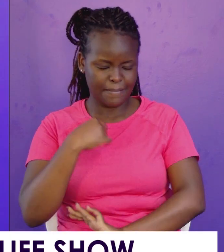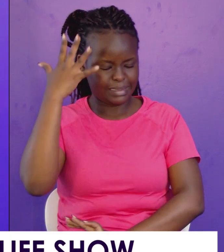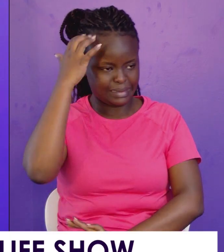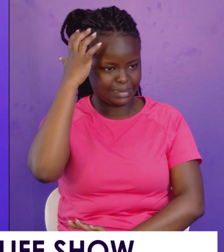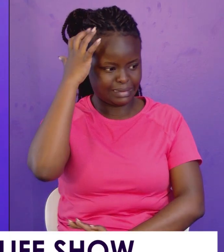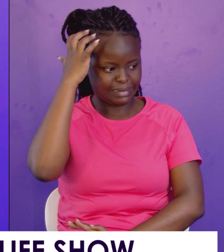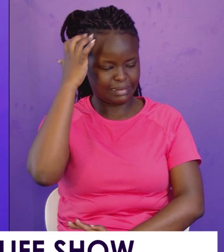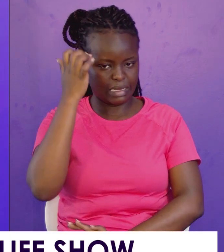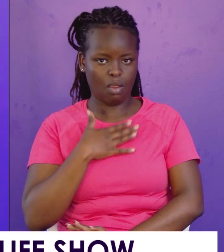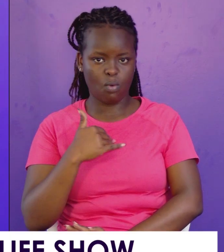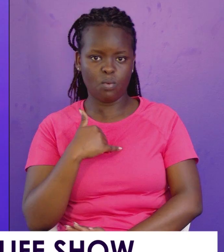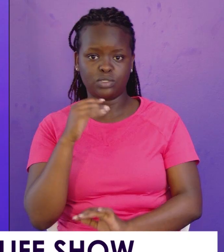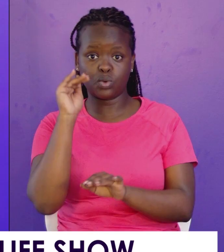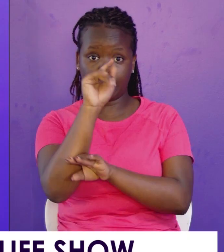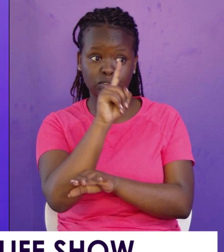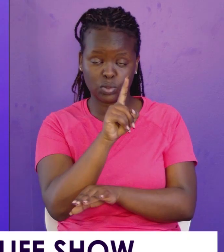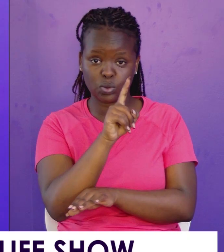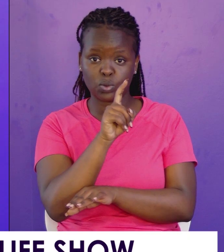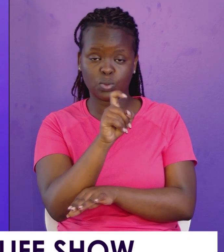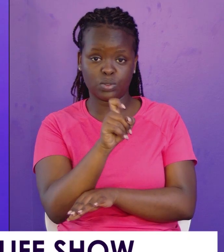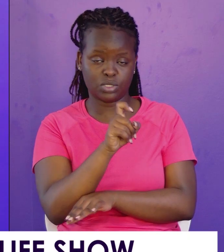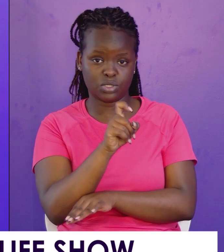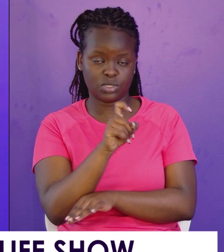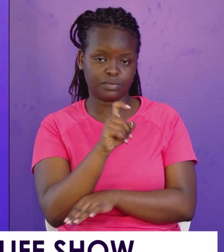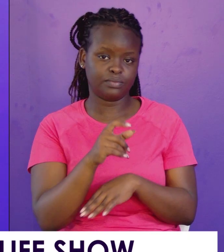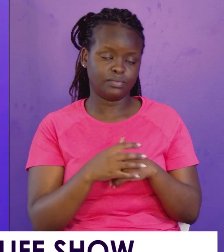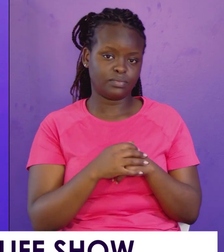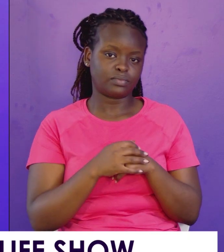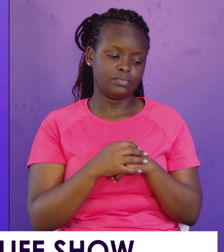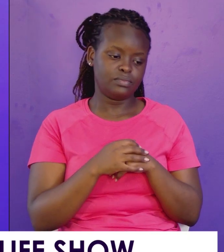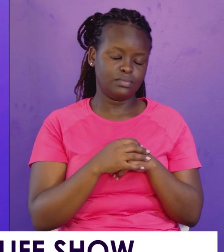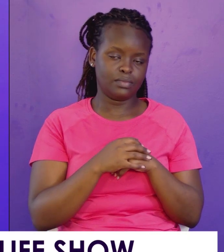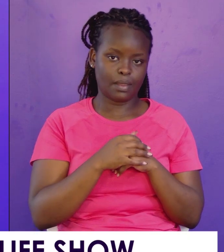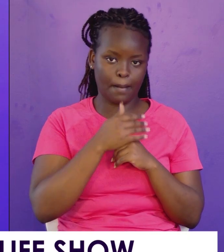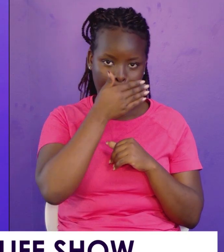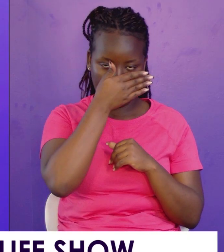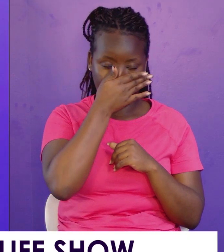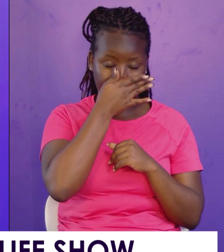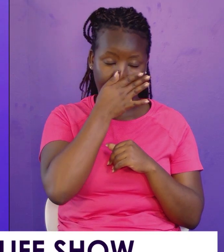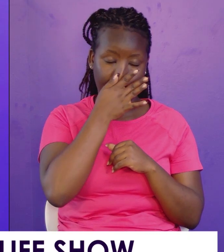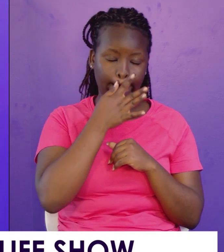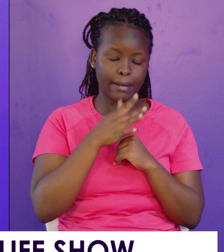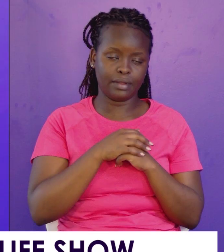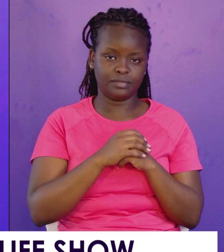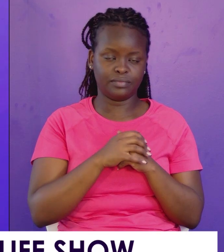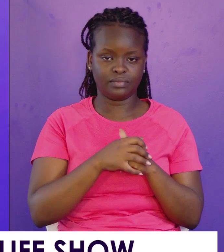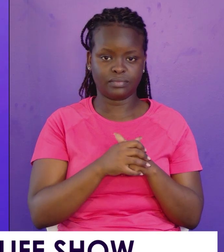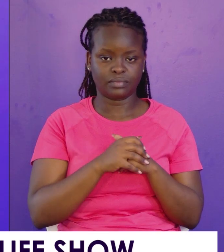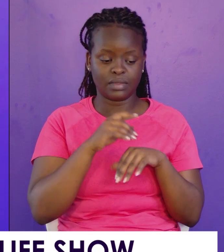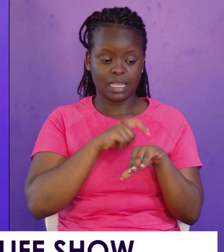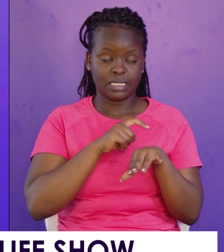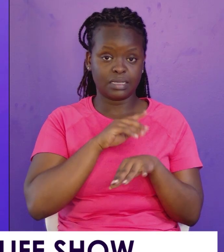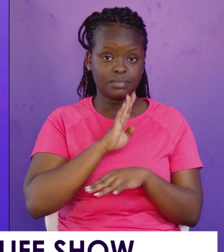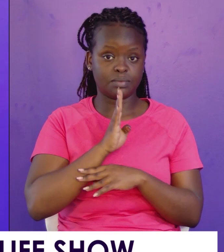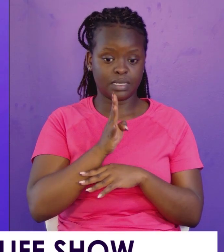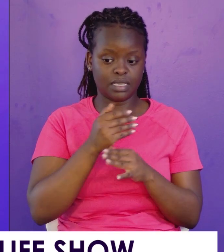I wanted to ask you a question. You had something you want to say, and you felt that, yeah. No, I no, get. you know, when you're speaking